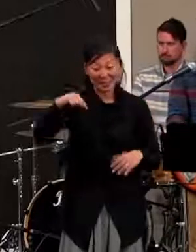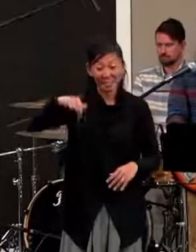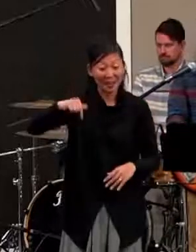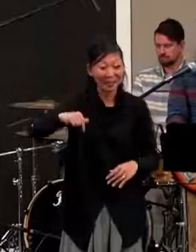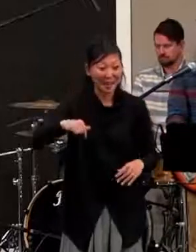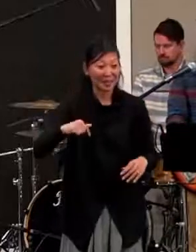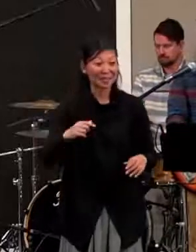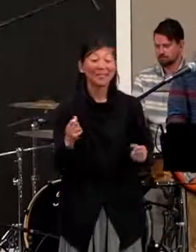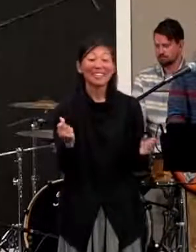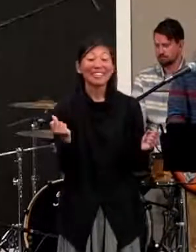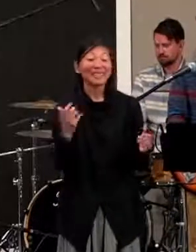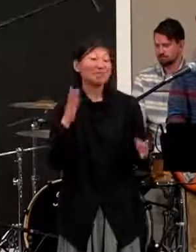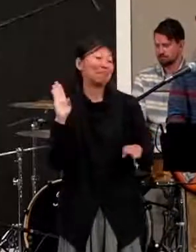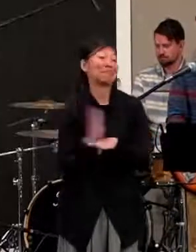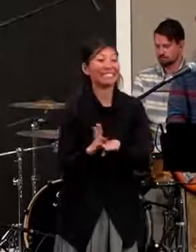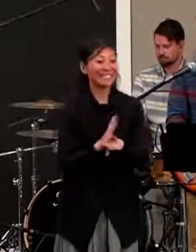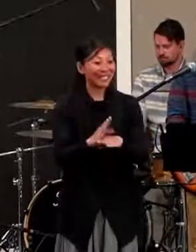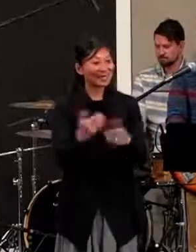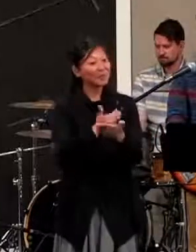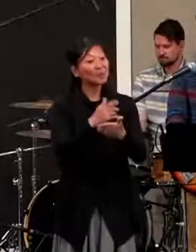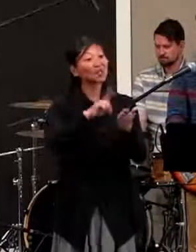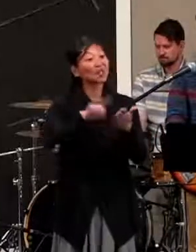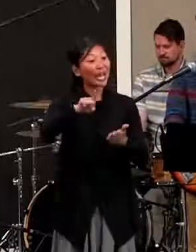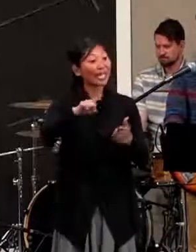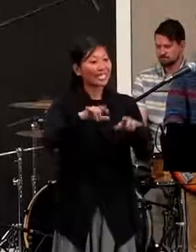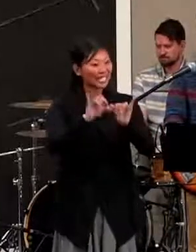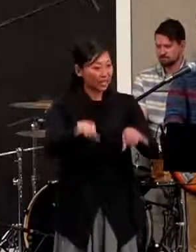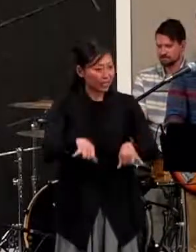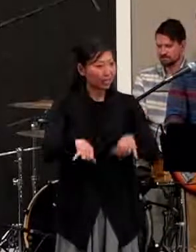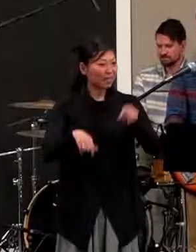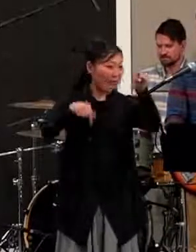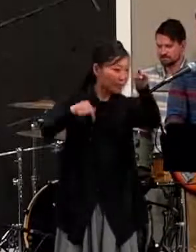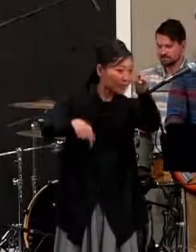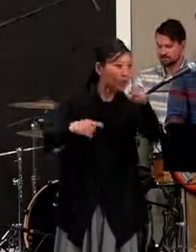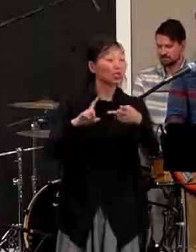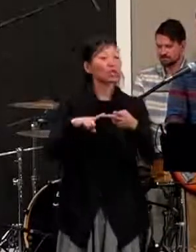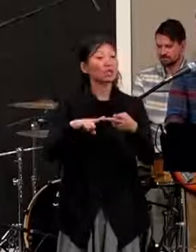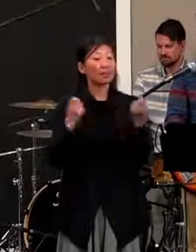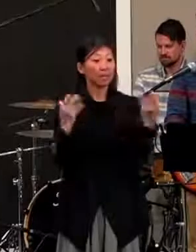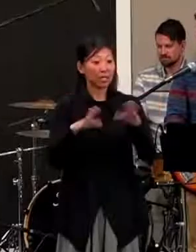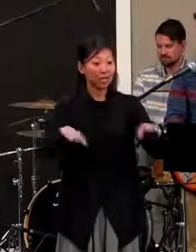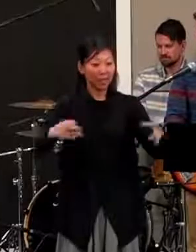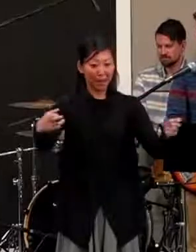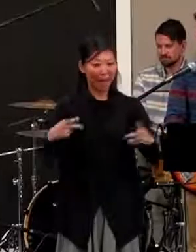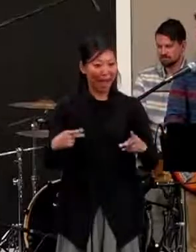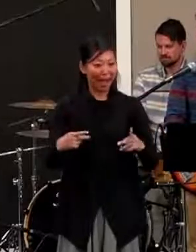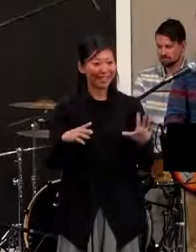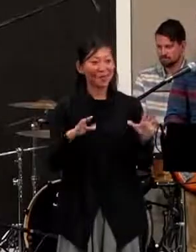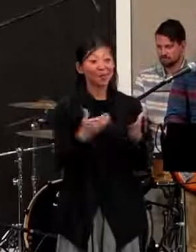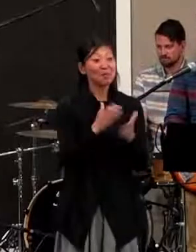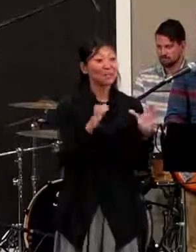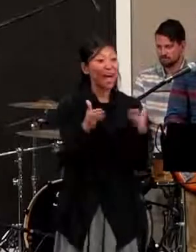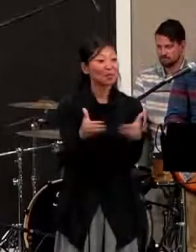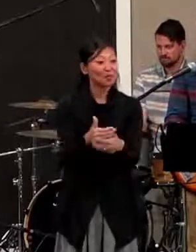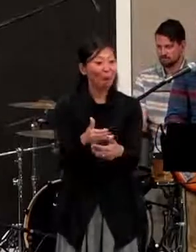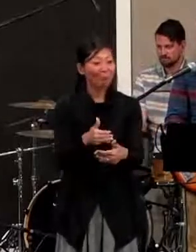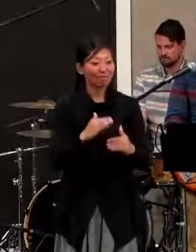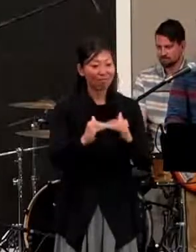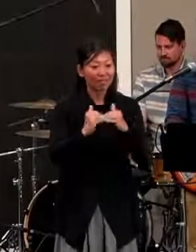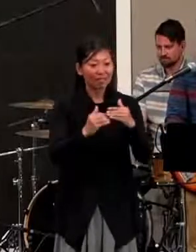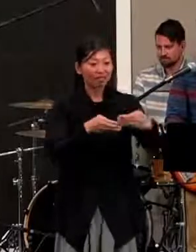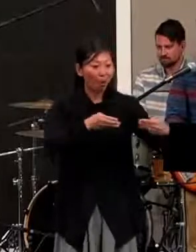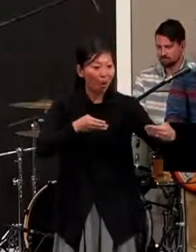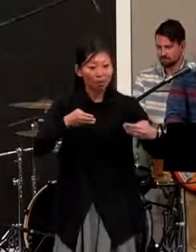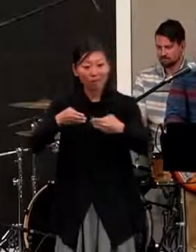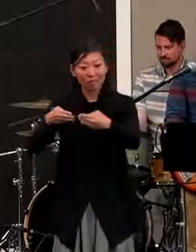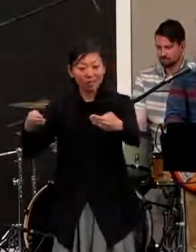downstairs. We have a new check-in system, we have new classrooms, lots of kids are coming back. I think what's really cool is that while God is working up